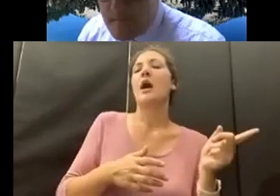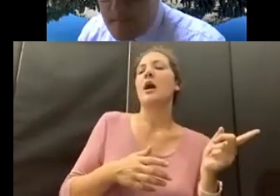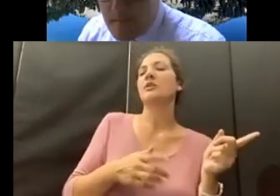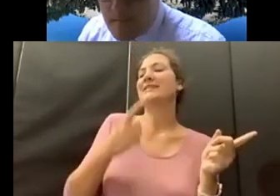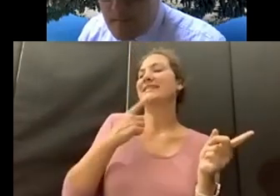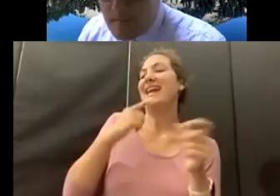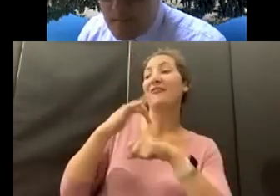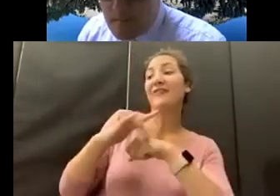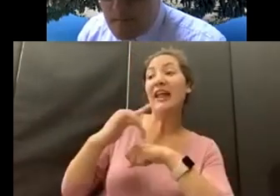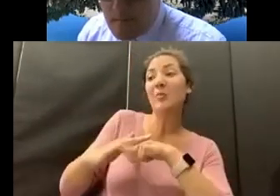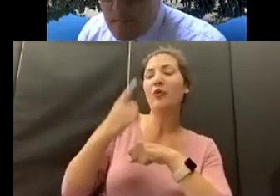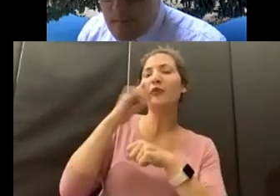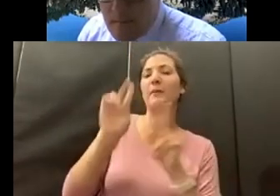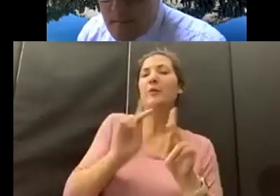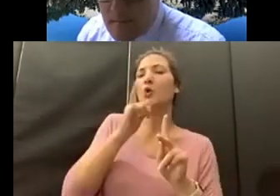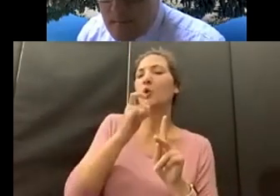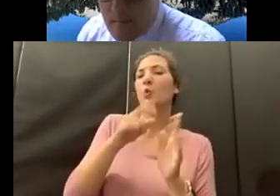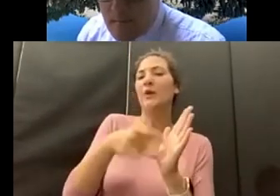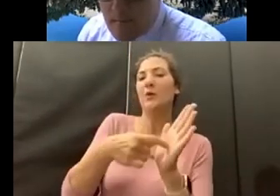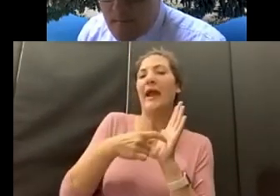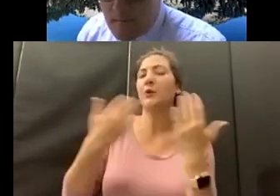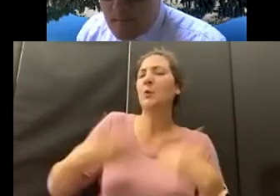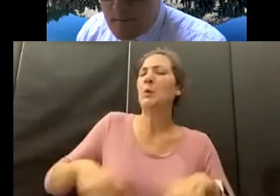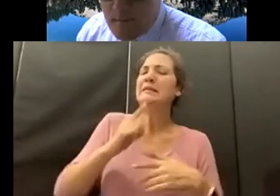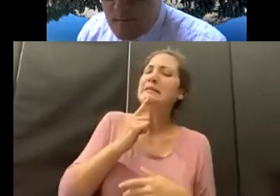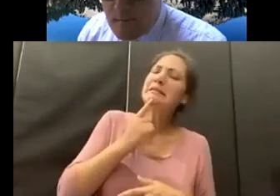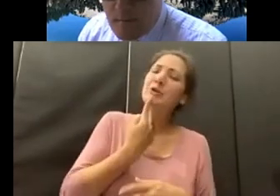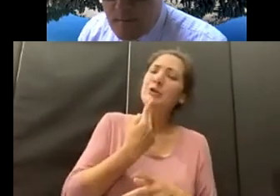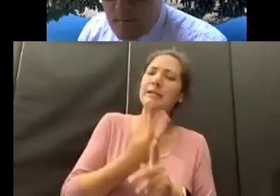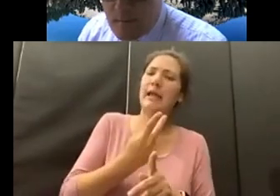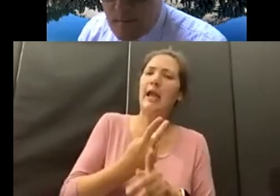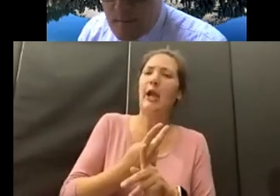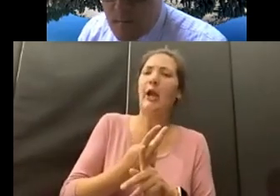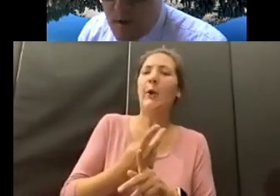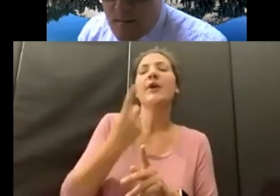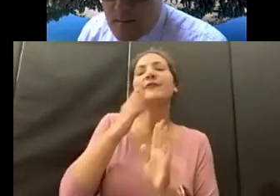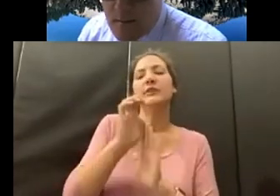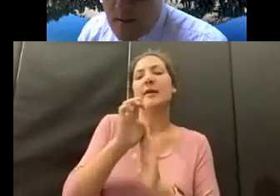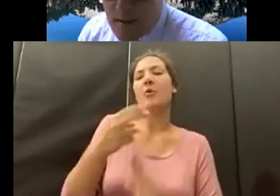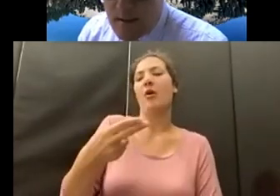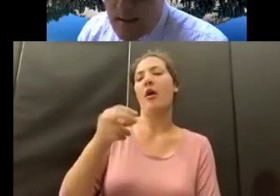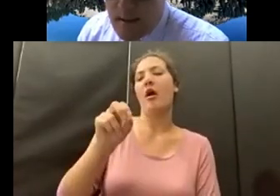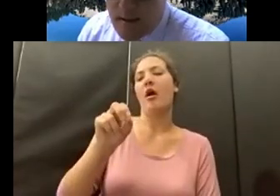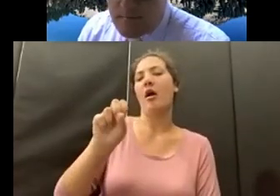required extreme care. So think basically on a hospice level where that might come